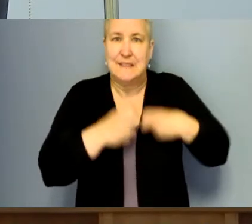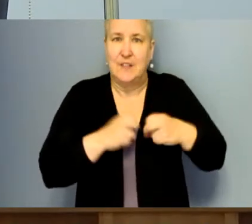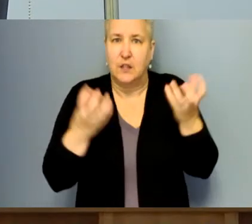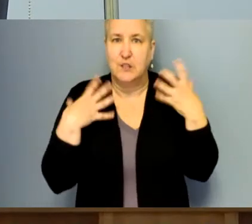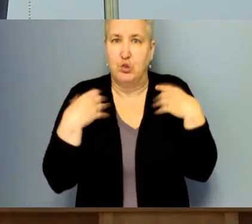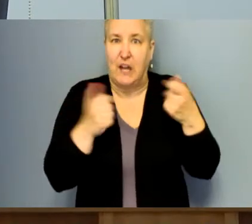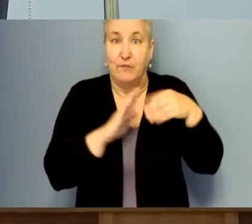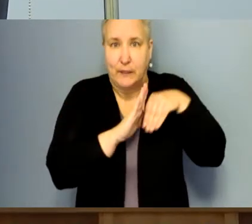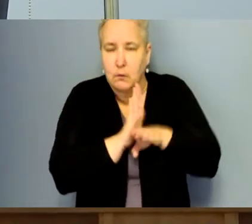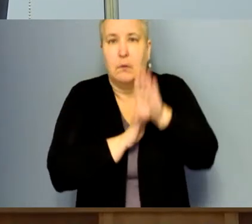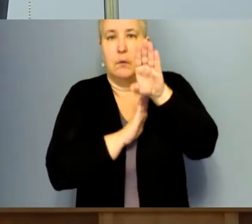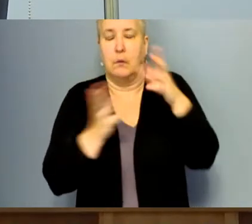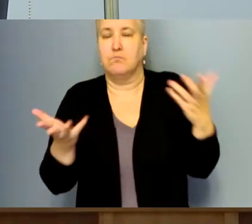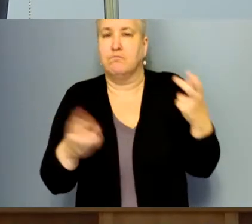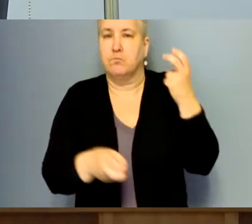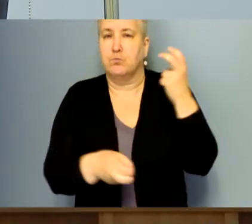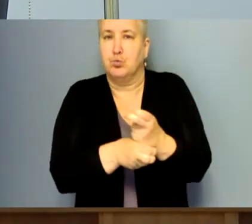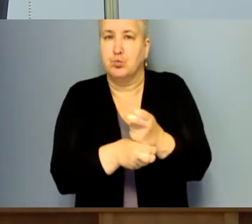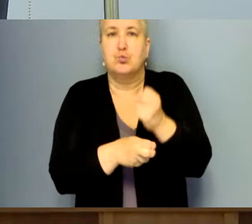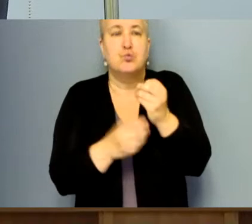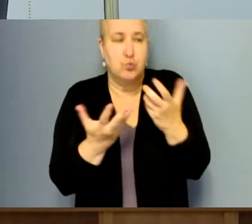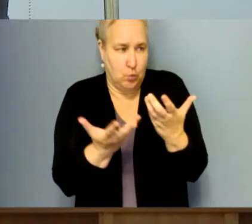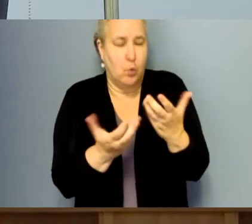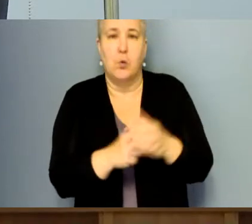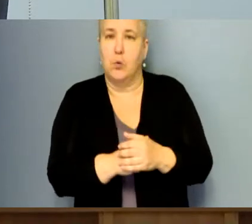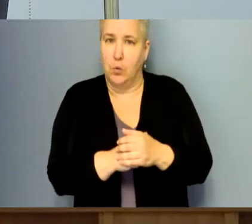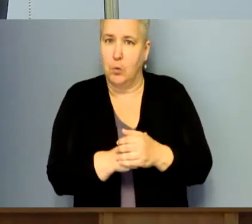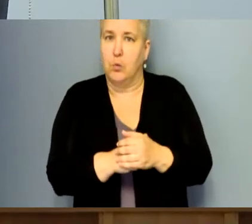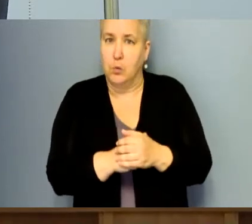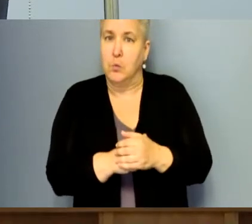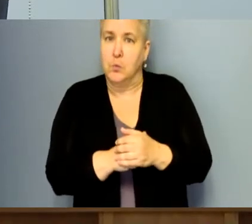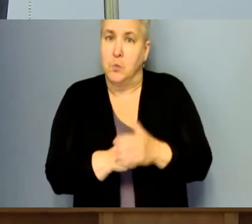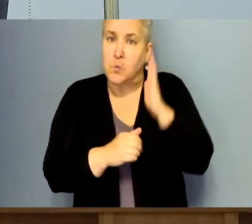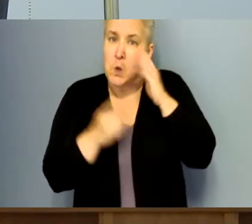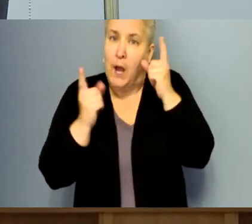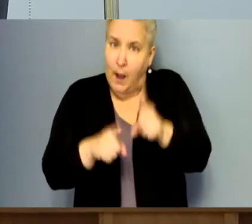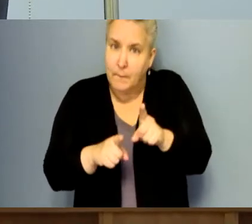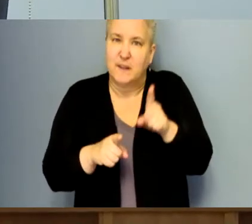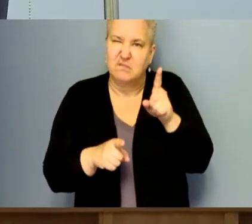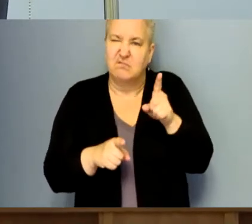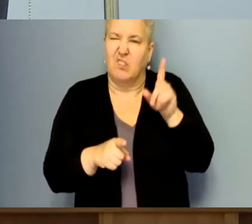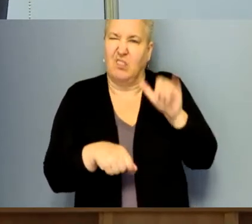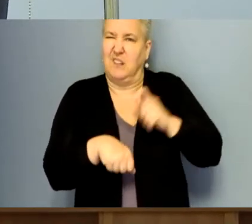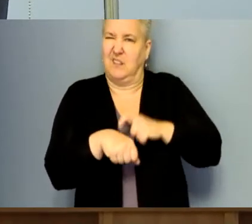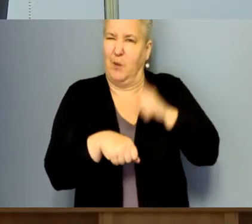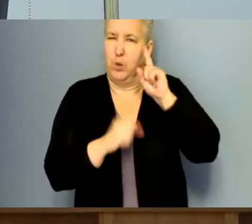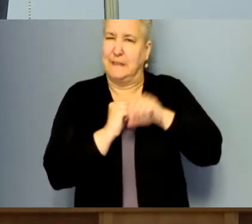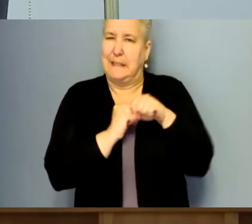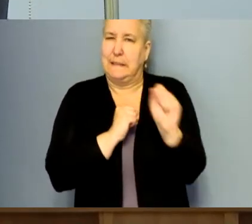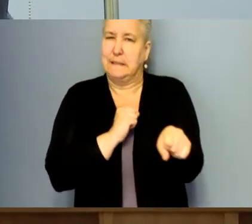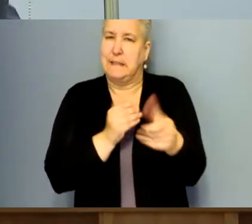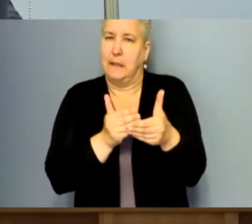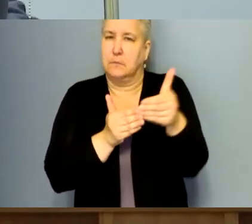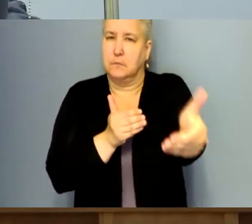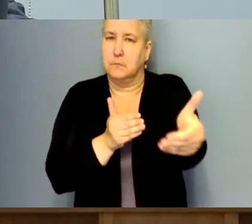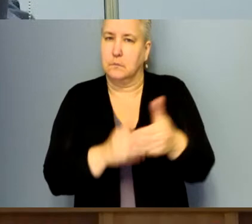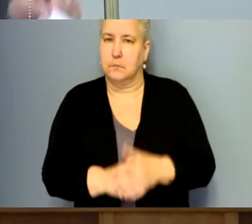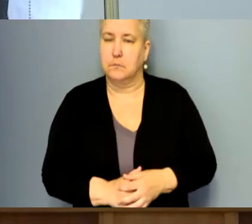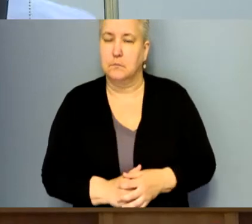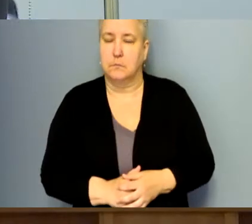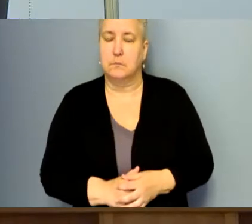recovering from that. And so it's, you know, not unusual that you'd have that extended beyond that usual time frame that you're thinking of.